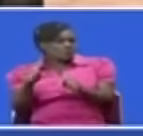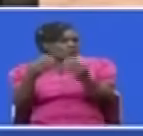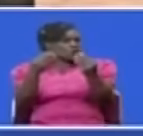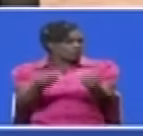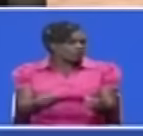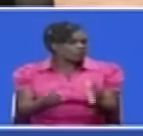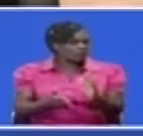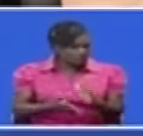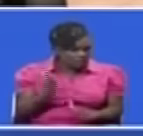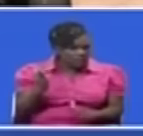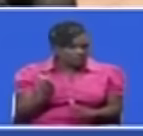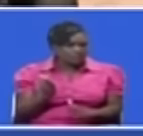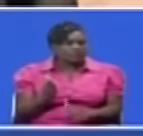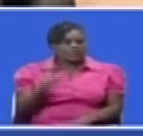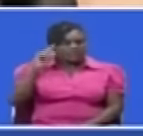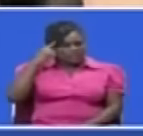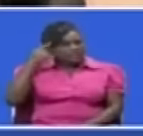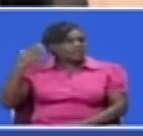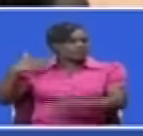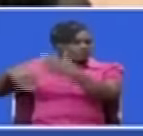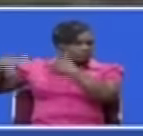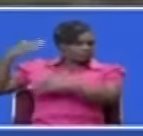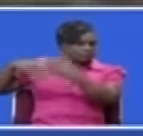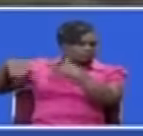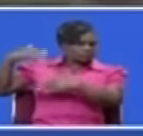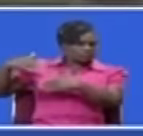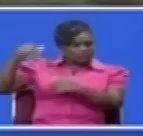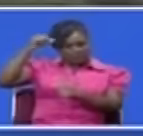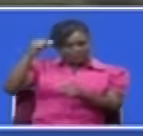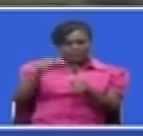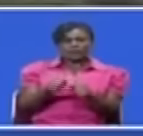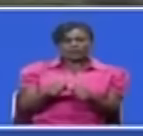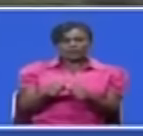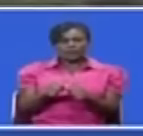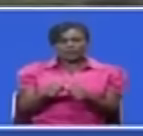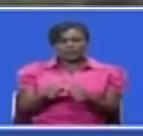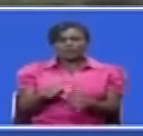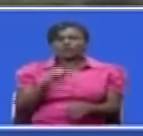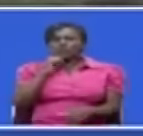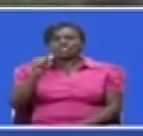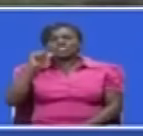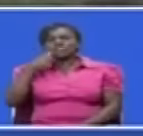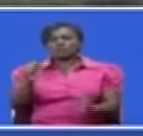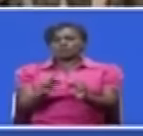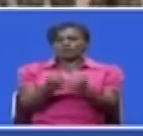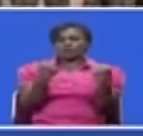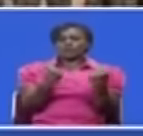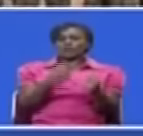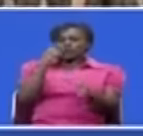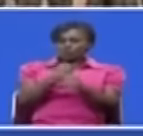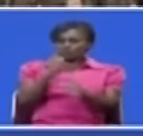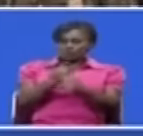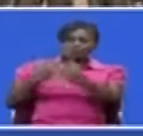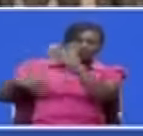seriousness? I think if we go into the history of the charcoal trade and the sugar trade, it's not a new incident. If you go